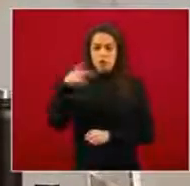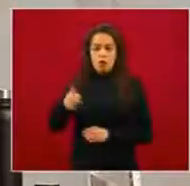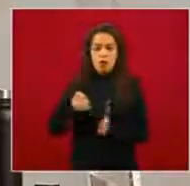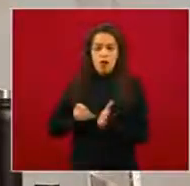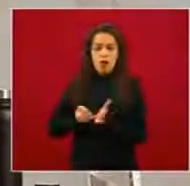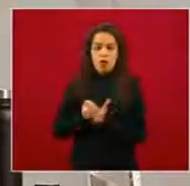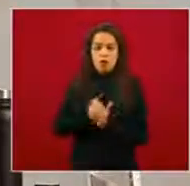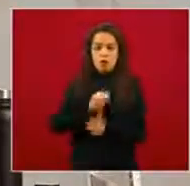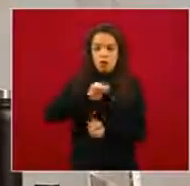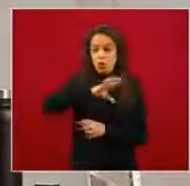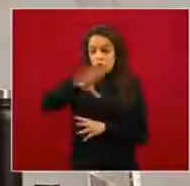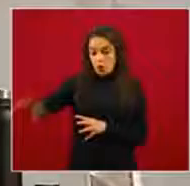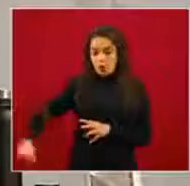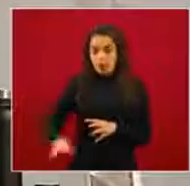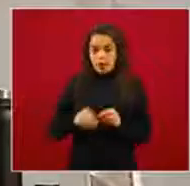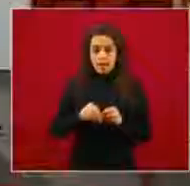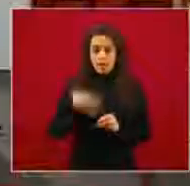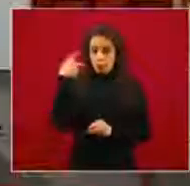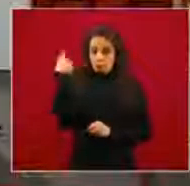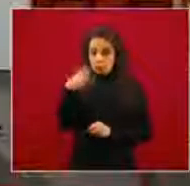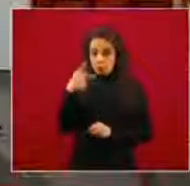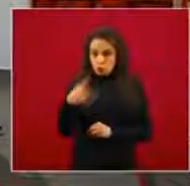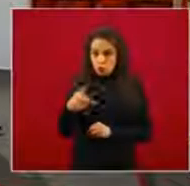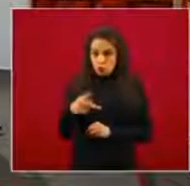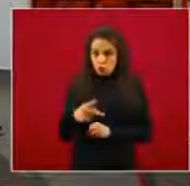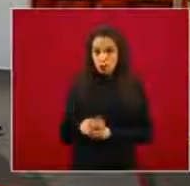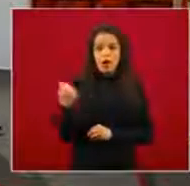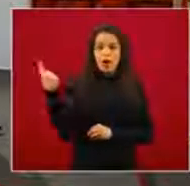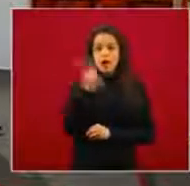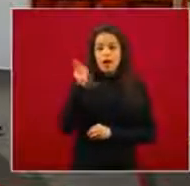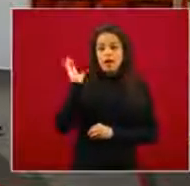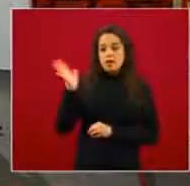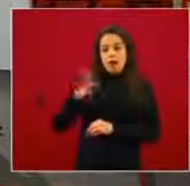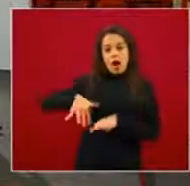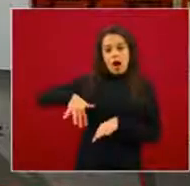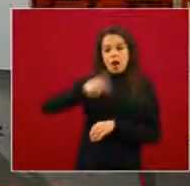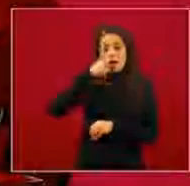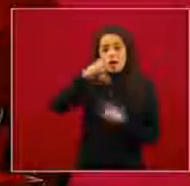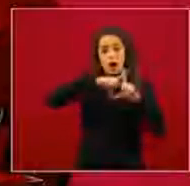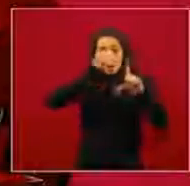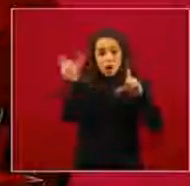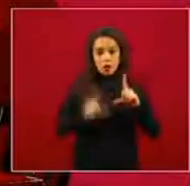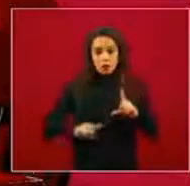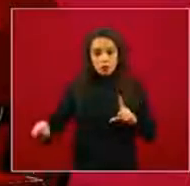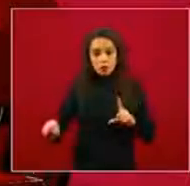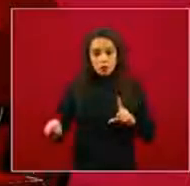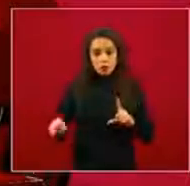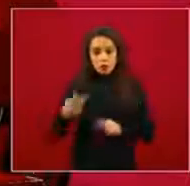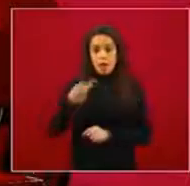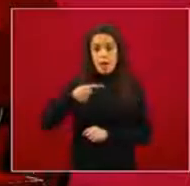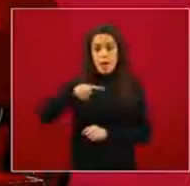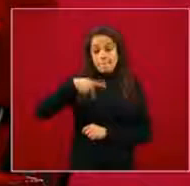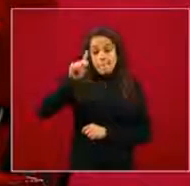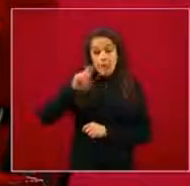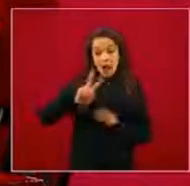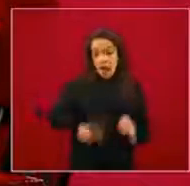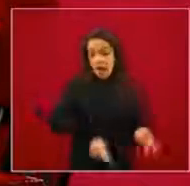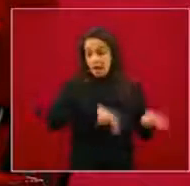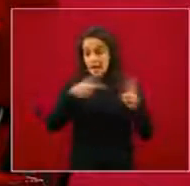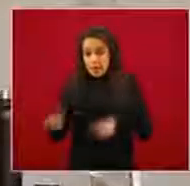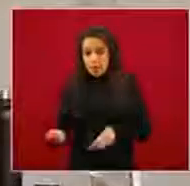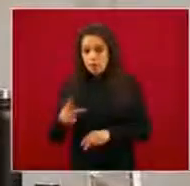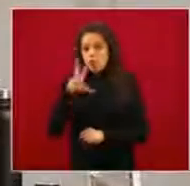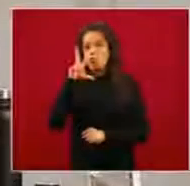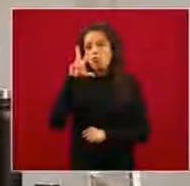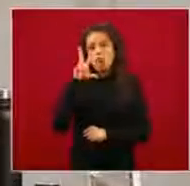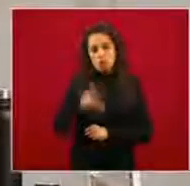take additional measures to the ones of nationwide, so we can restrict the mobility in the public space, but not